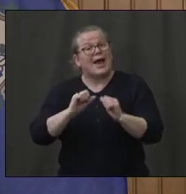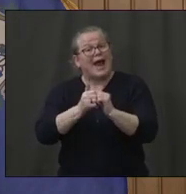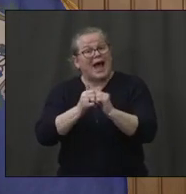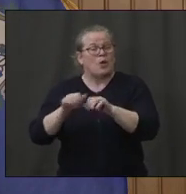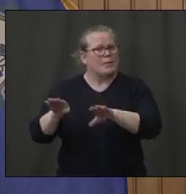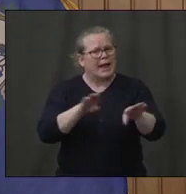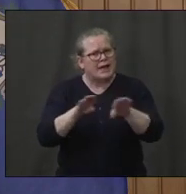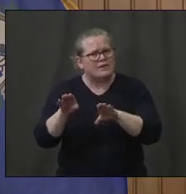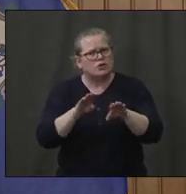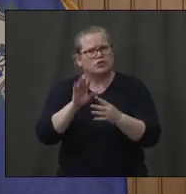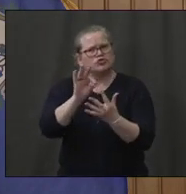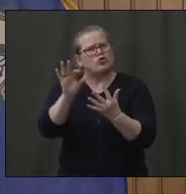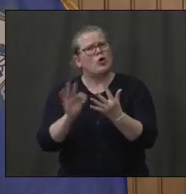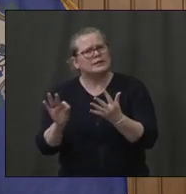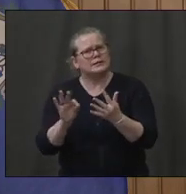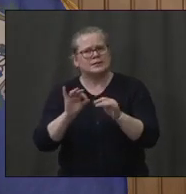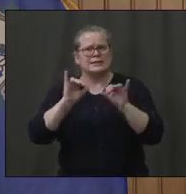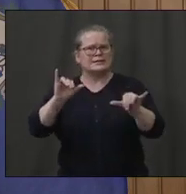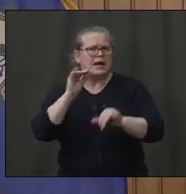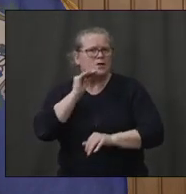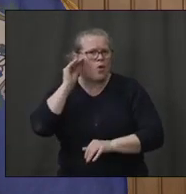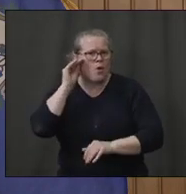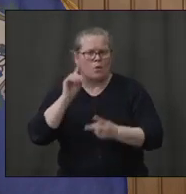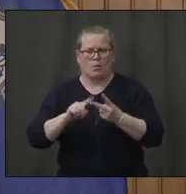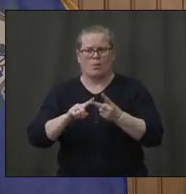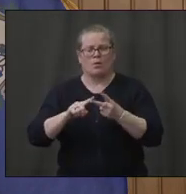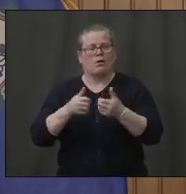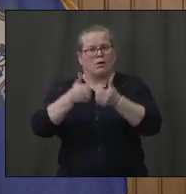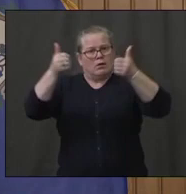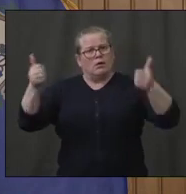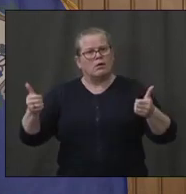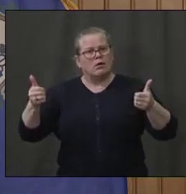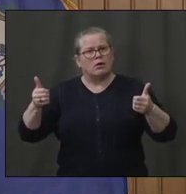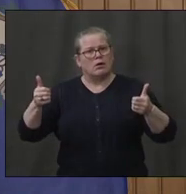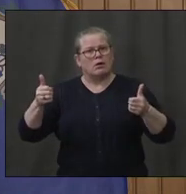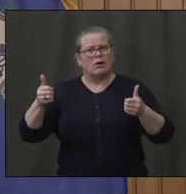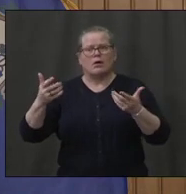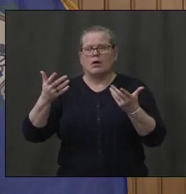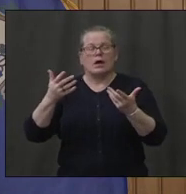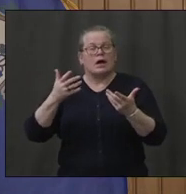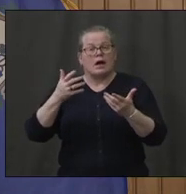doing the best things we can with our hospitals and our therapies and preparing as best we